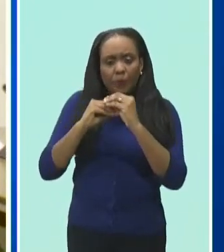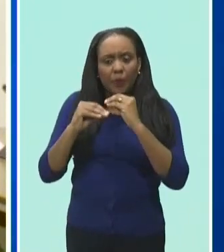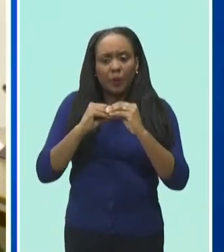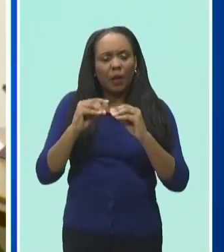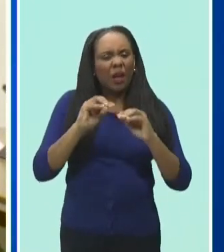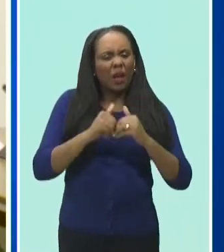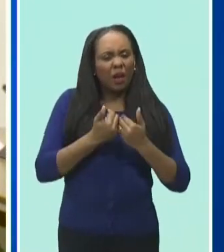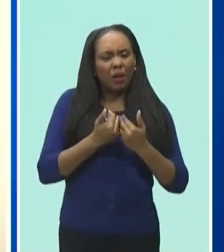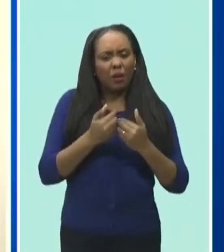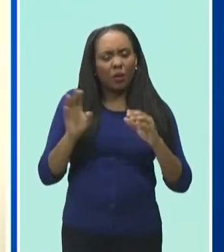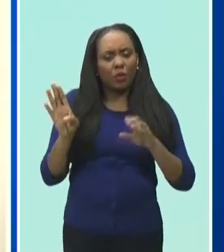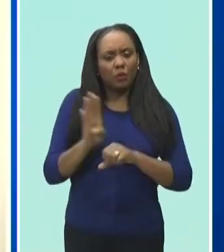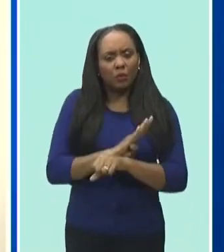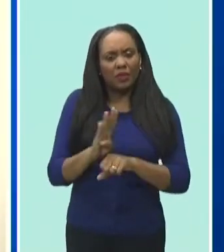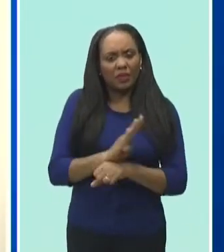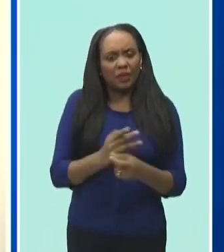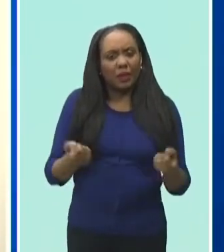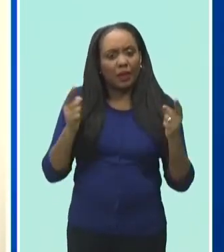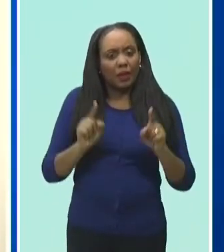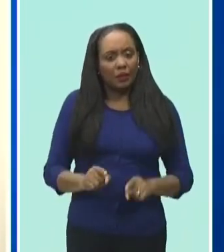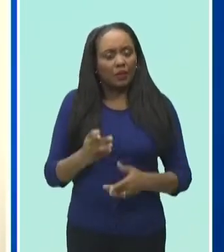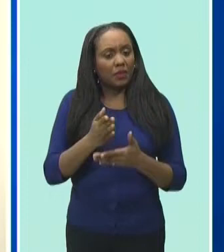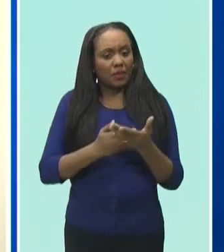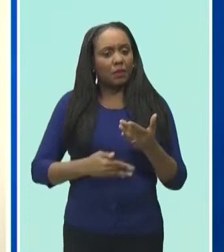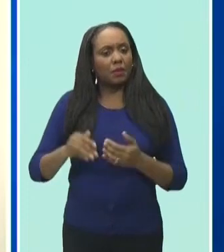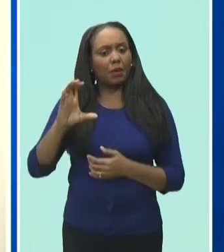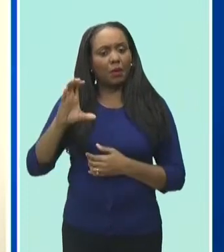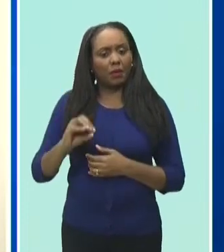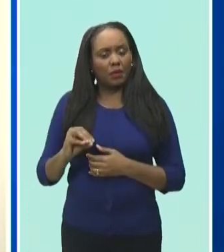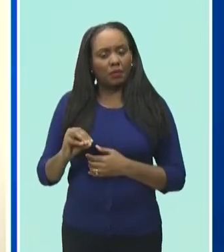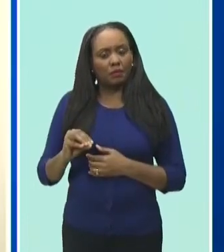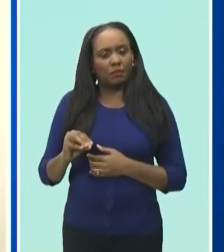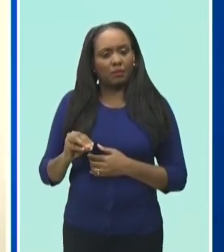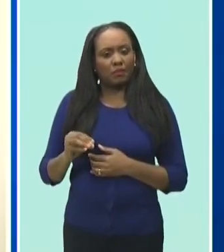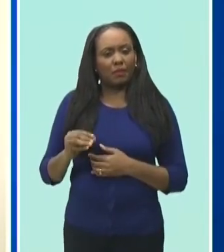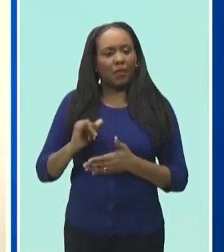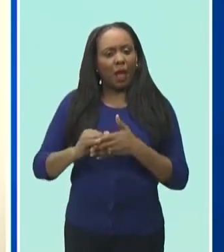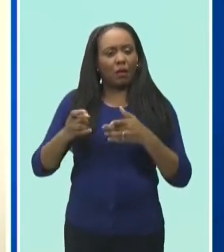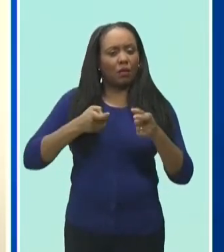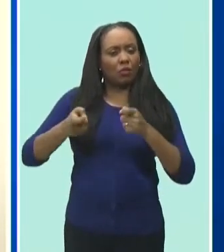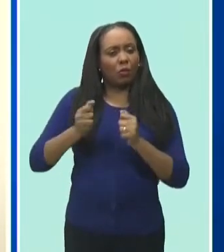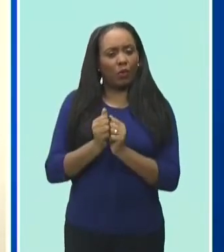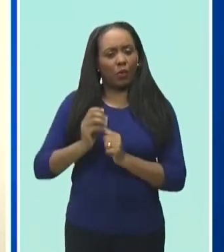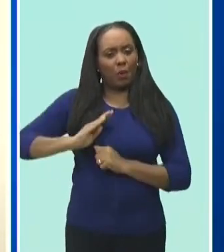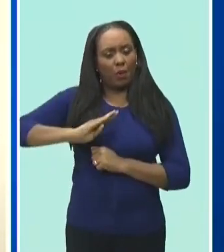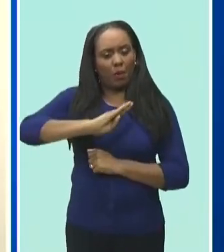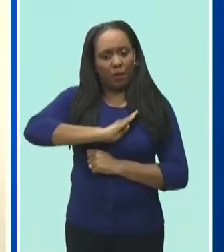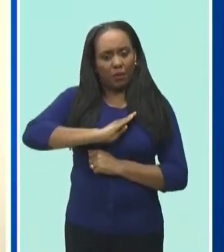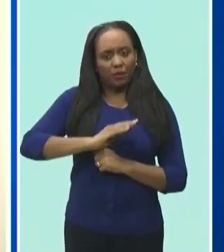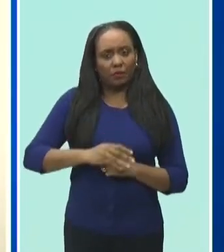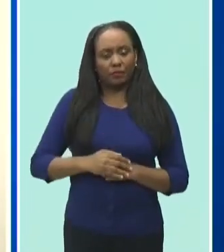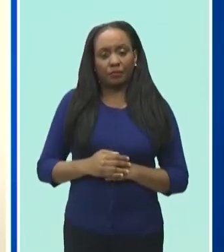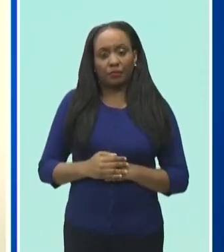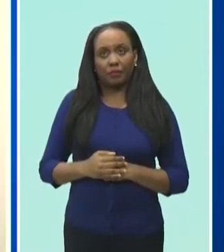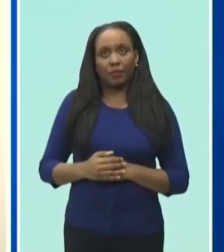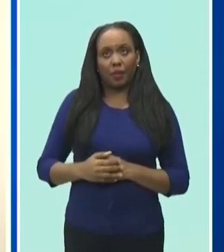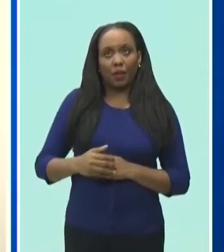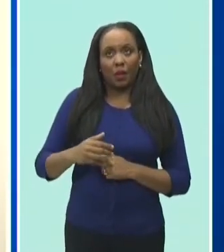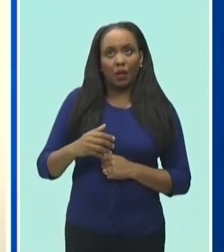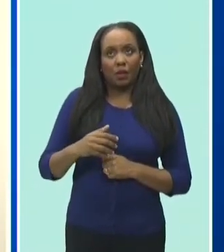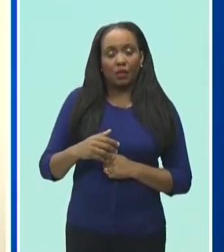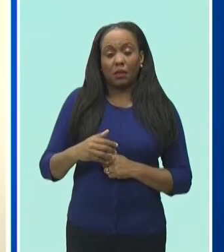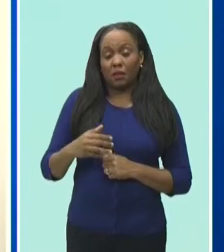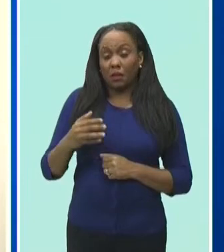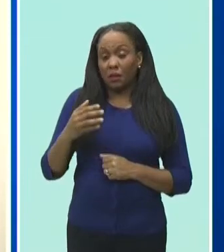statutory corporations. Does that mean that every person will still be in the job in the way that they were doing